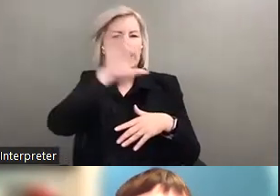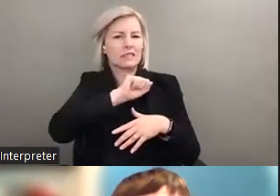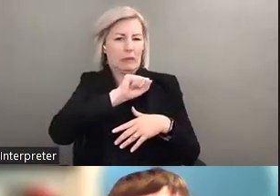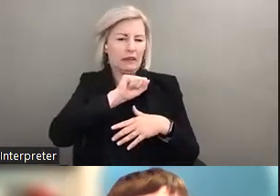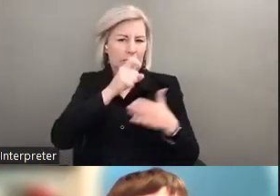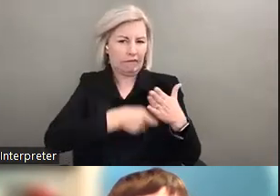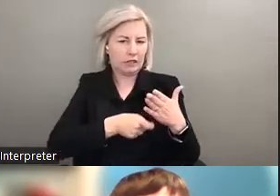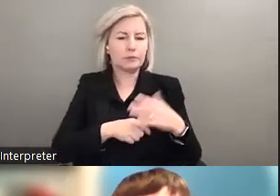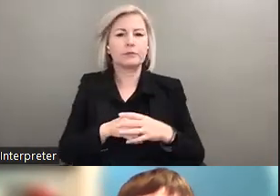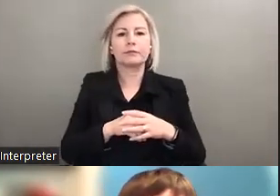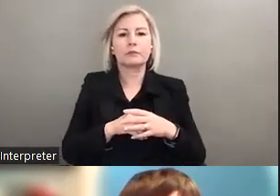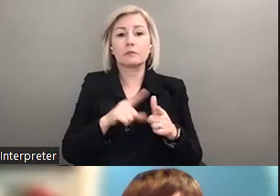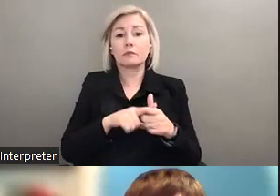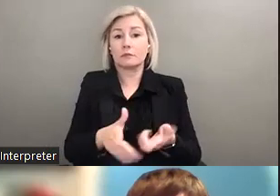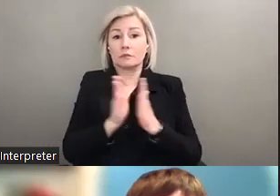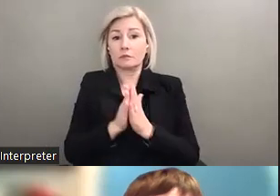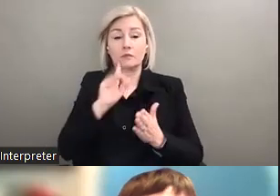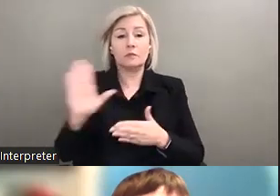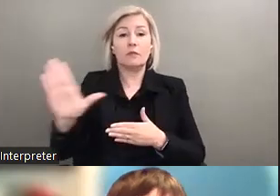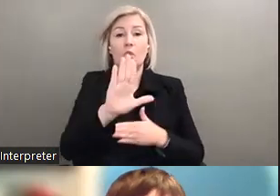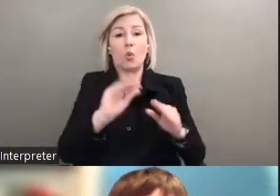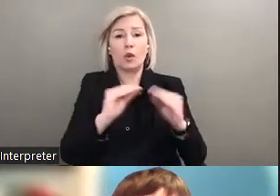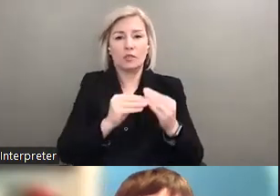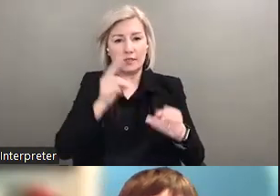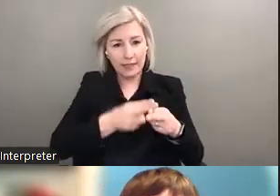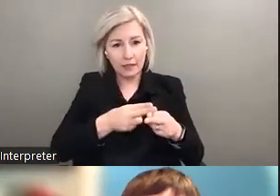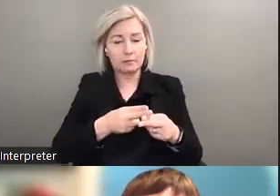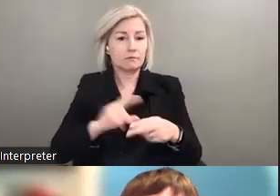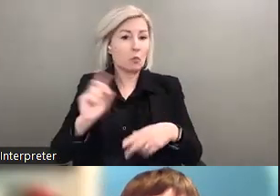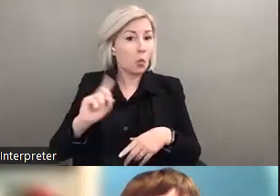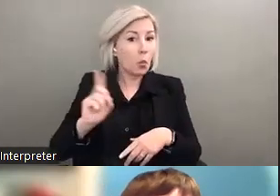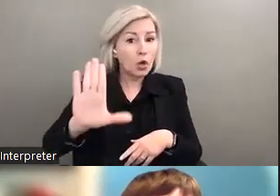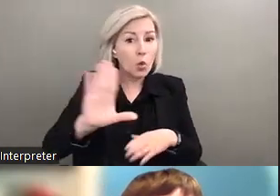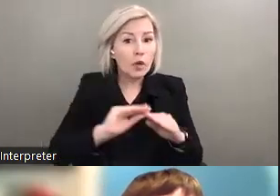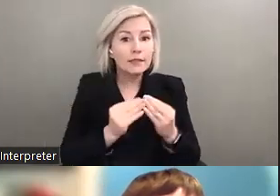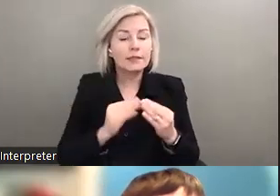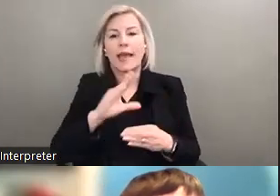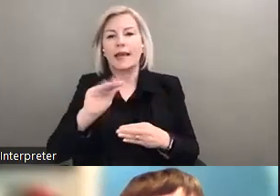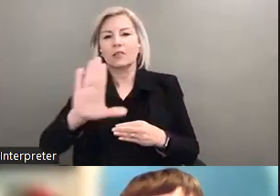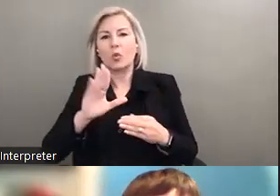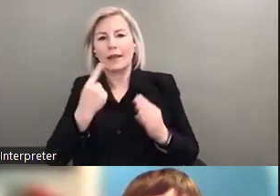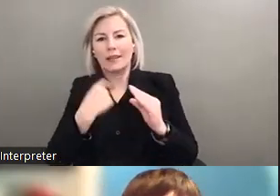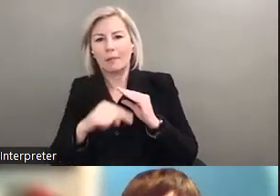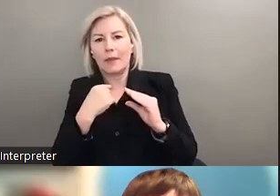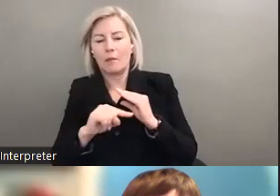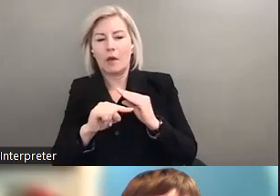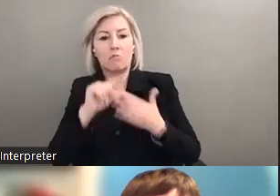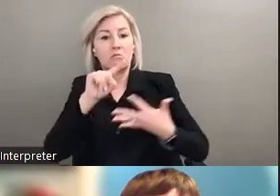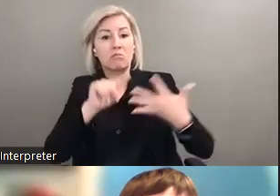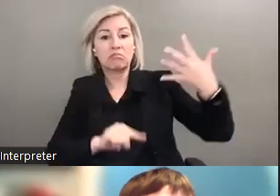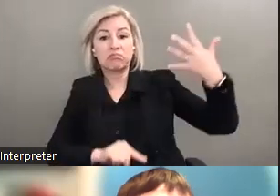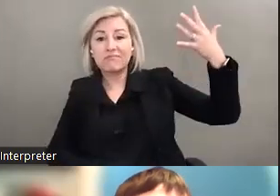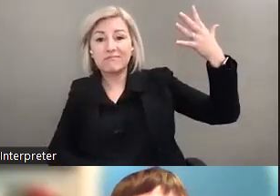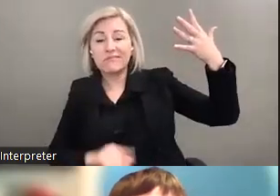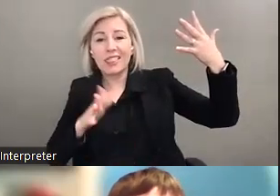Then we ask for your organization's name, location, and your email. Everything else is optional to